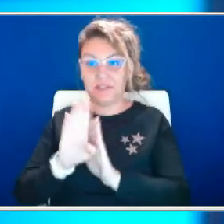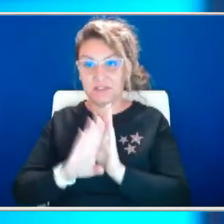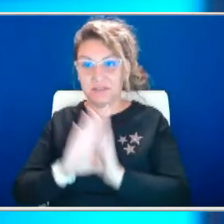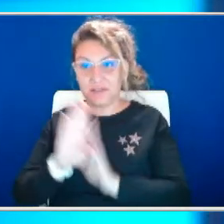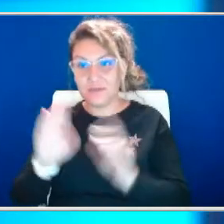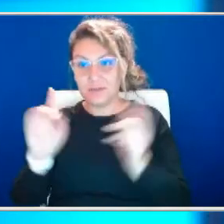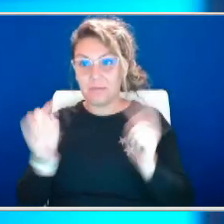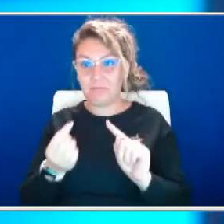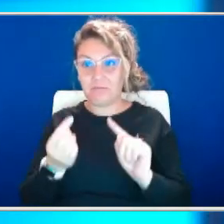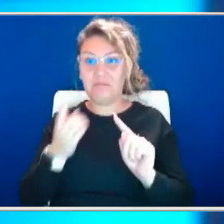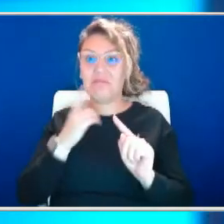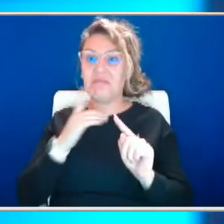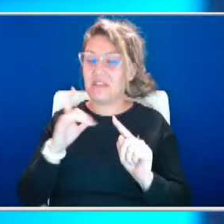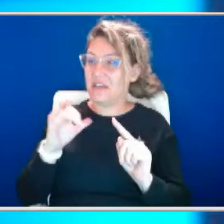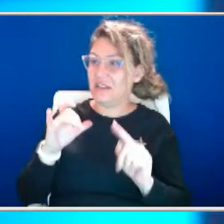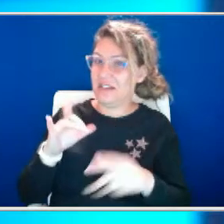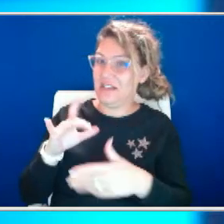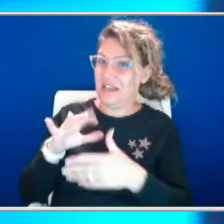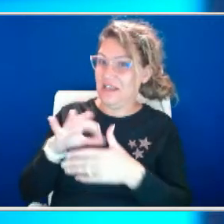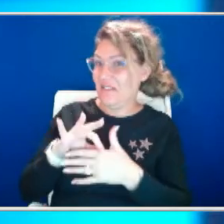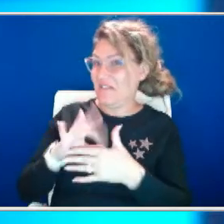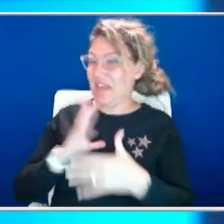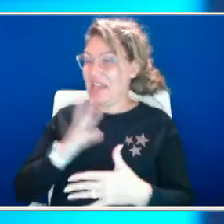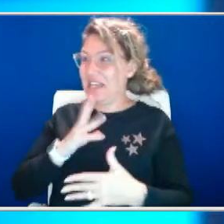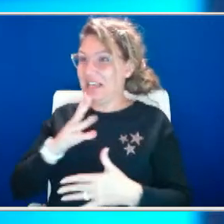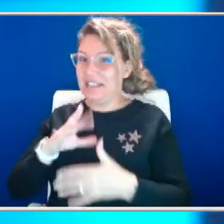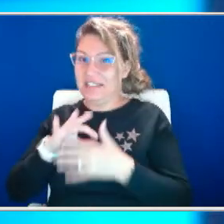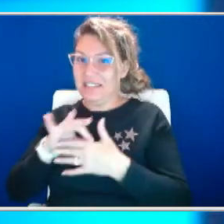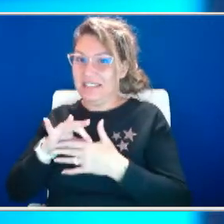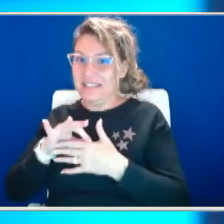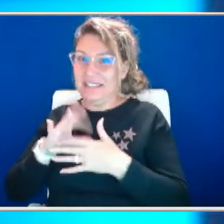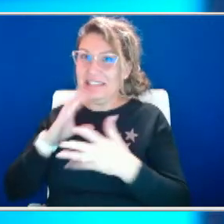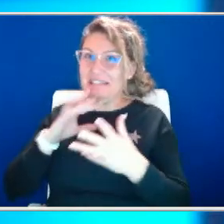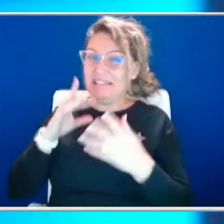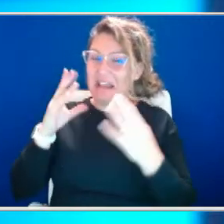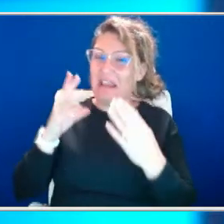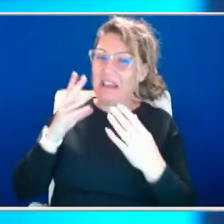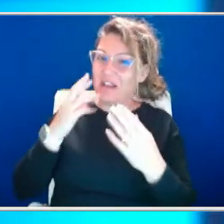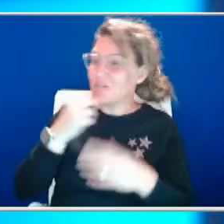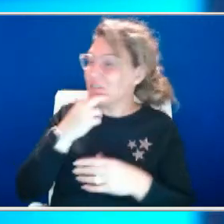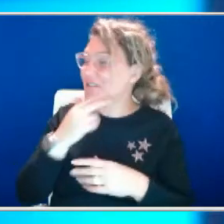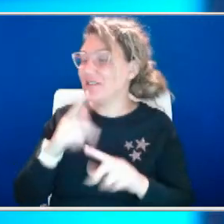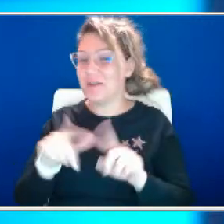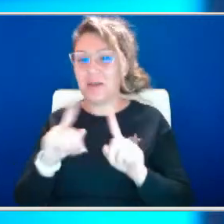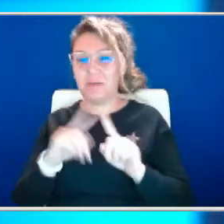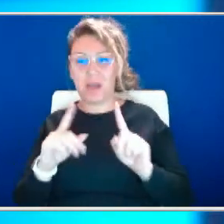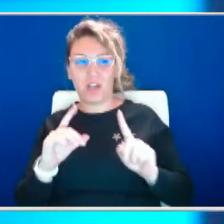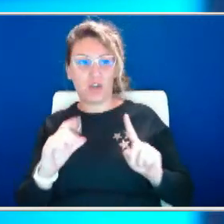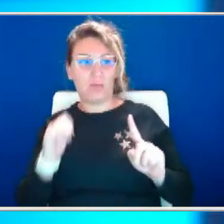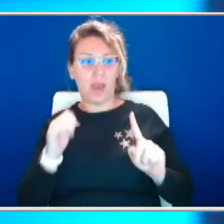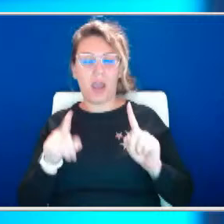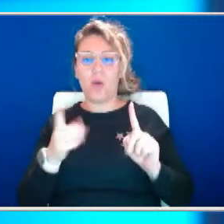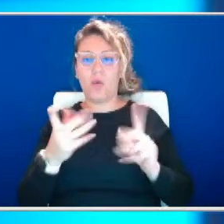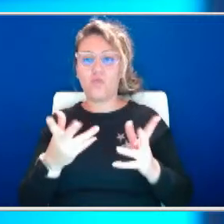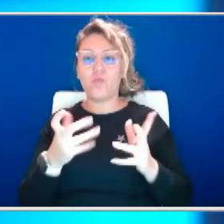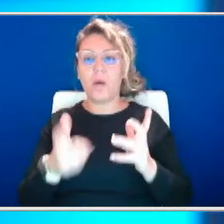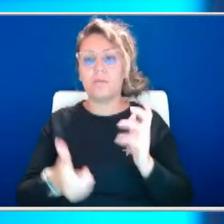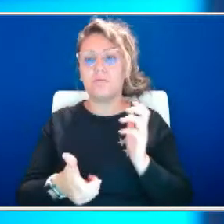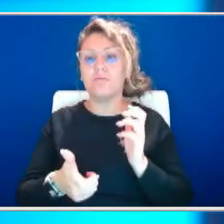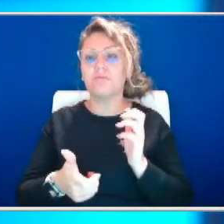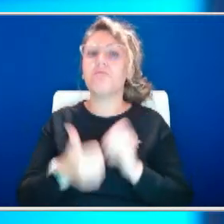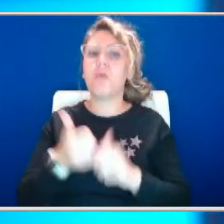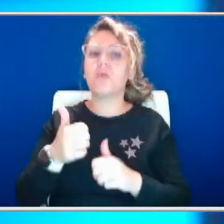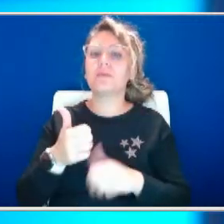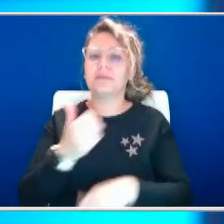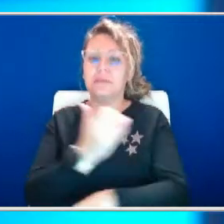for the steak you eat at the fancy steakhouse, really bad for your back. Again, you want it to be mostly muscle. So when we look at that MRI and we see a lot of marbling in